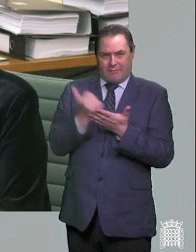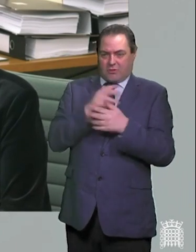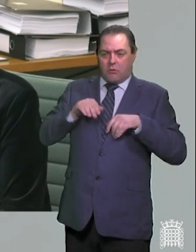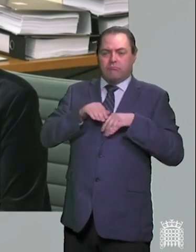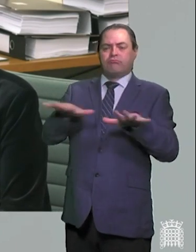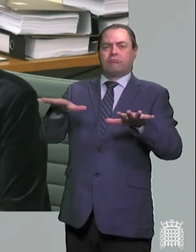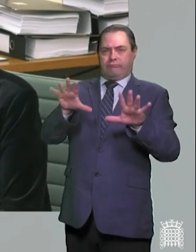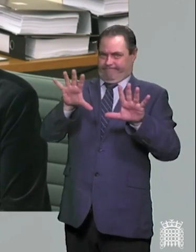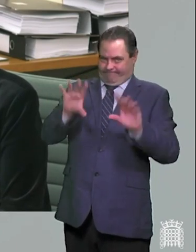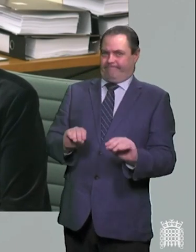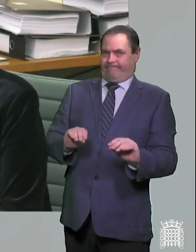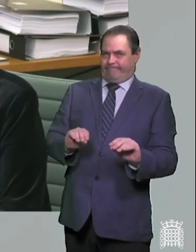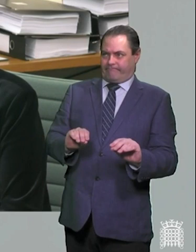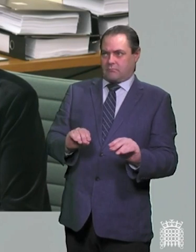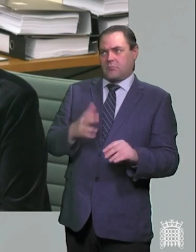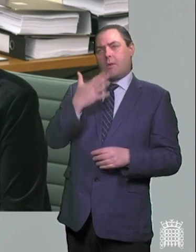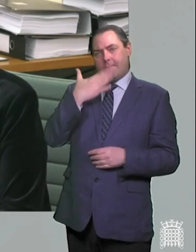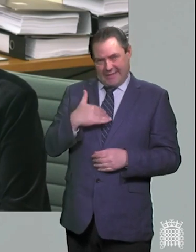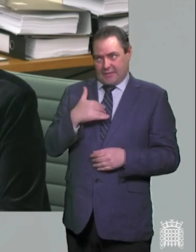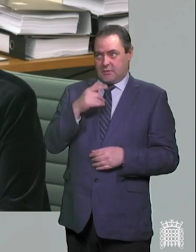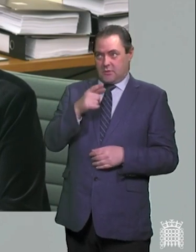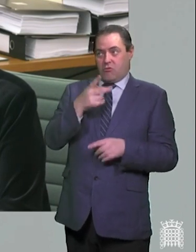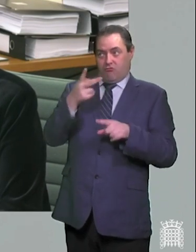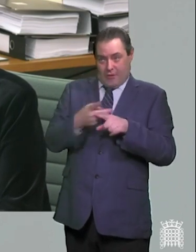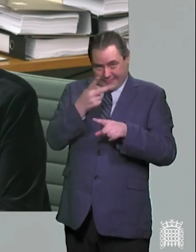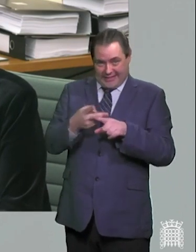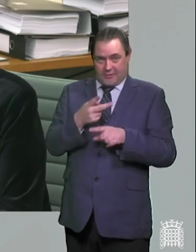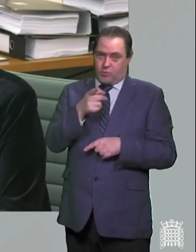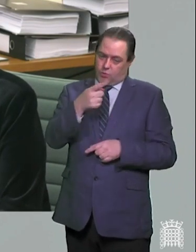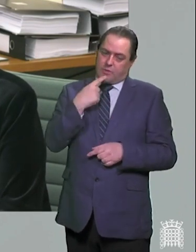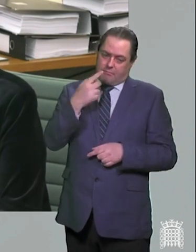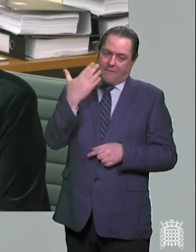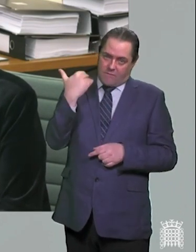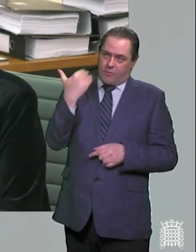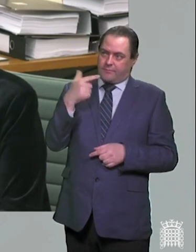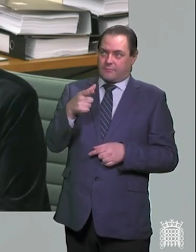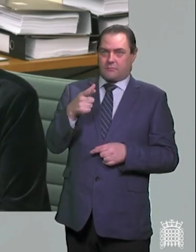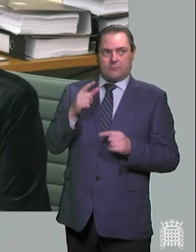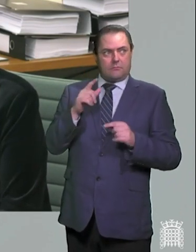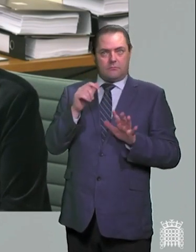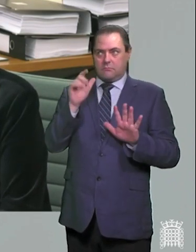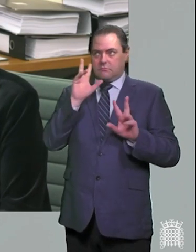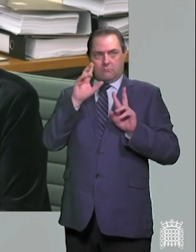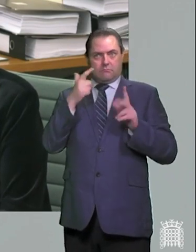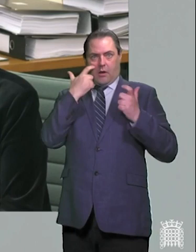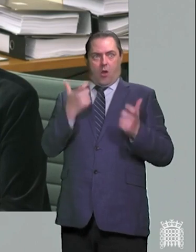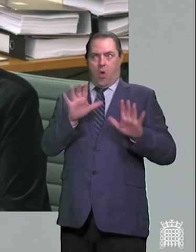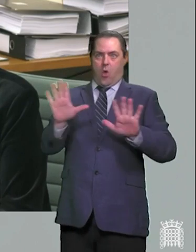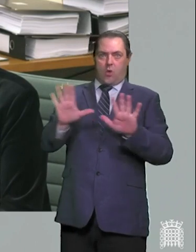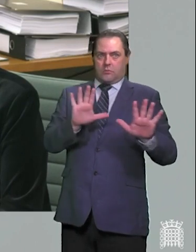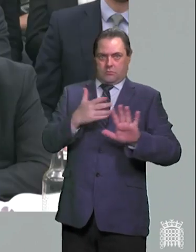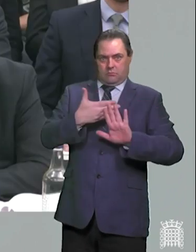safe. So please, to repeat what you've heard so many times before, stay alert, maintain